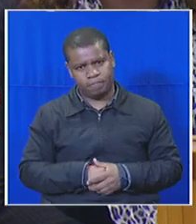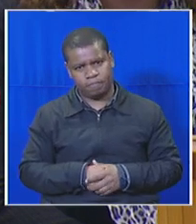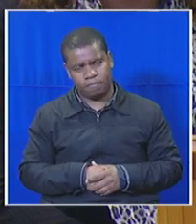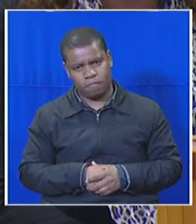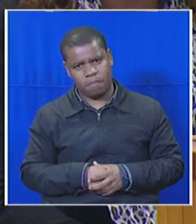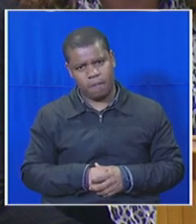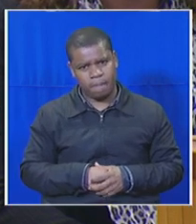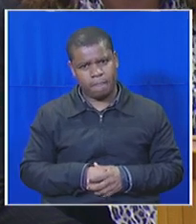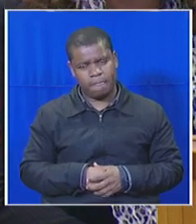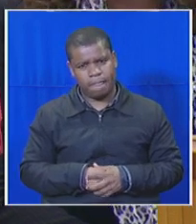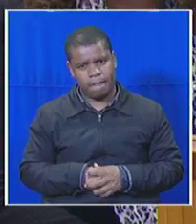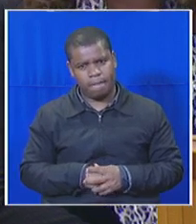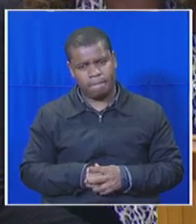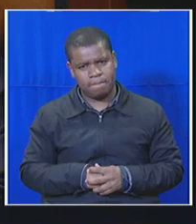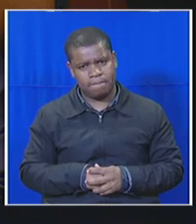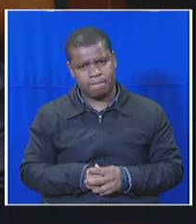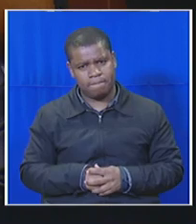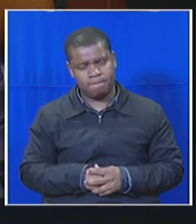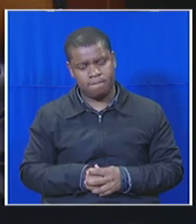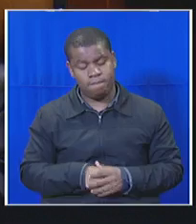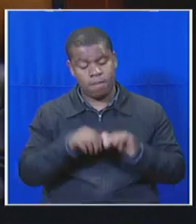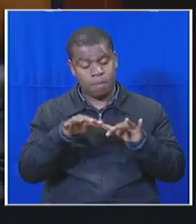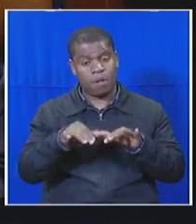ezinde kuphela. Ngiyabonga.